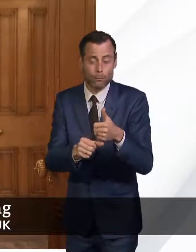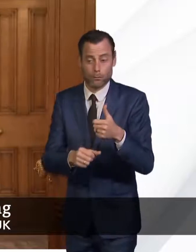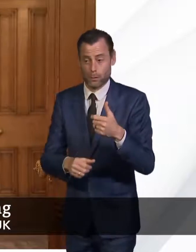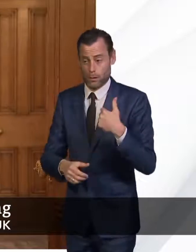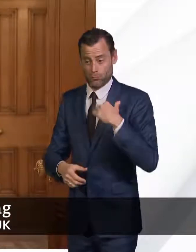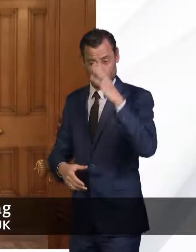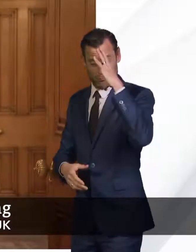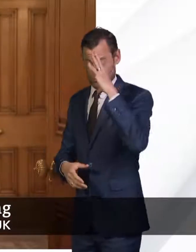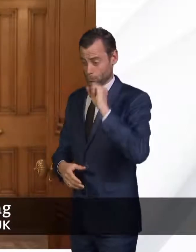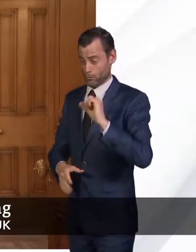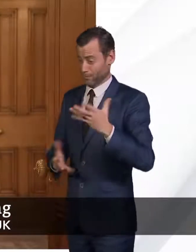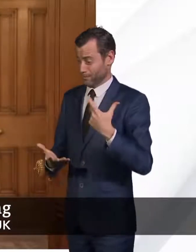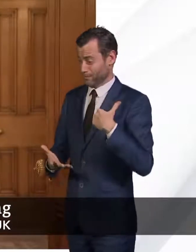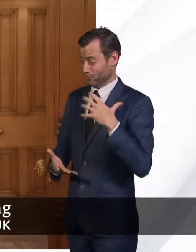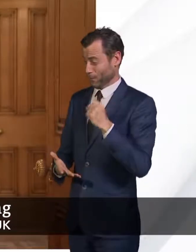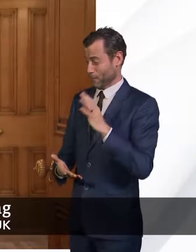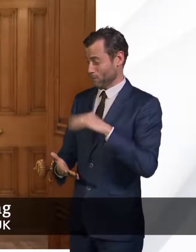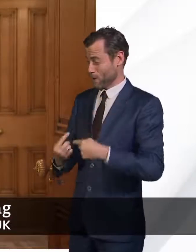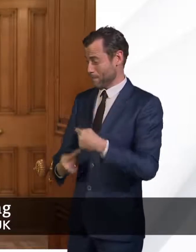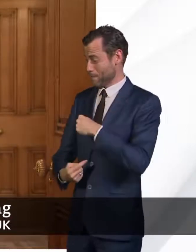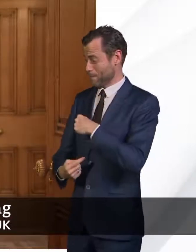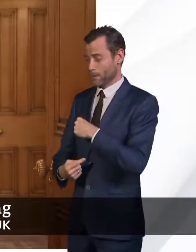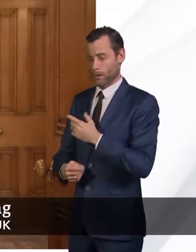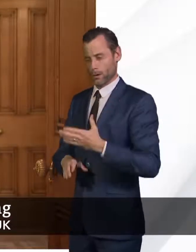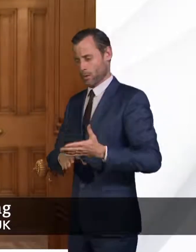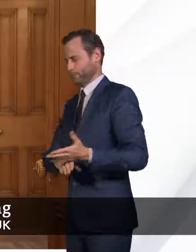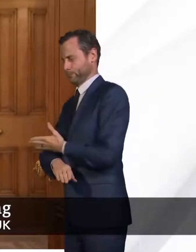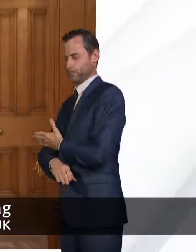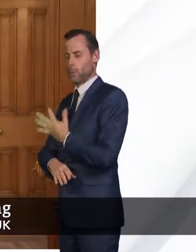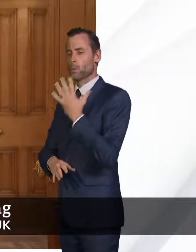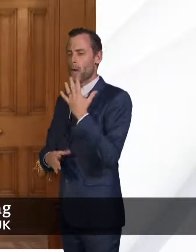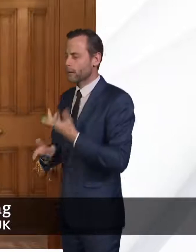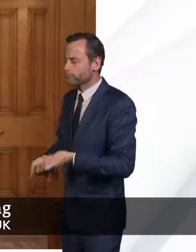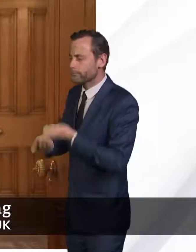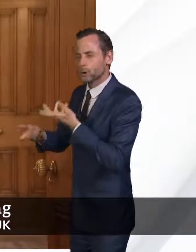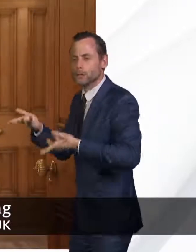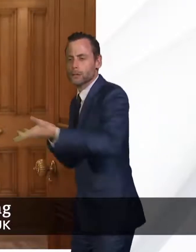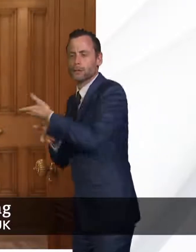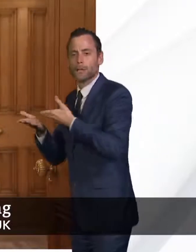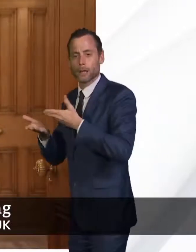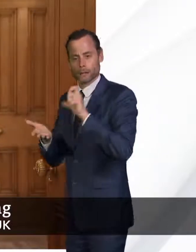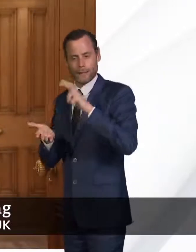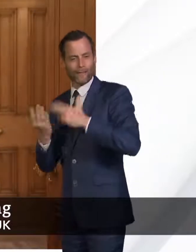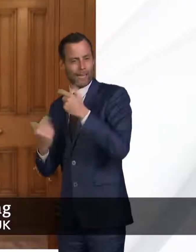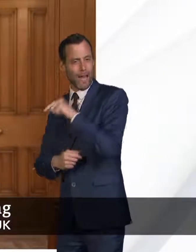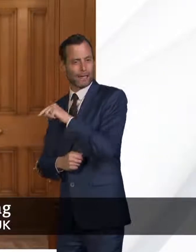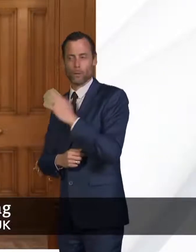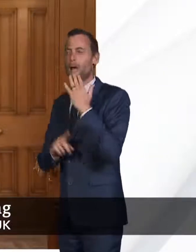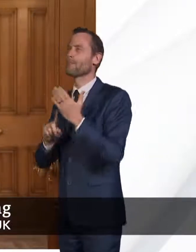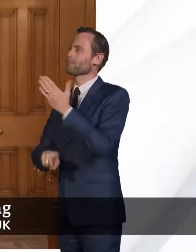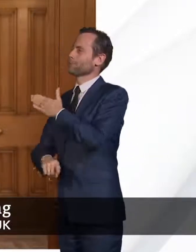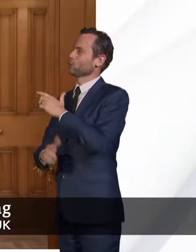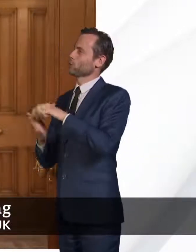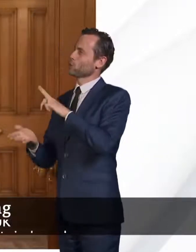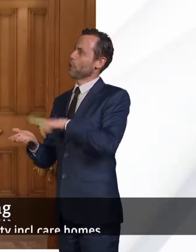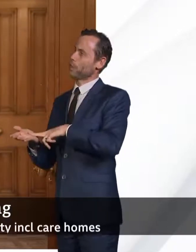remember in one of the very early discussions about coronavirus in January, having a